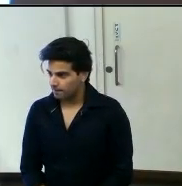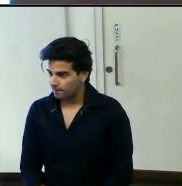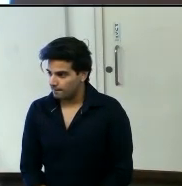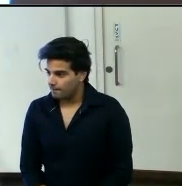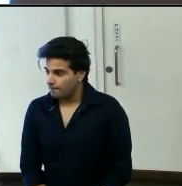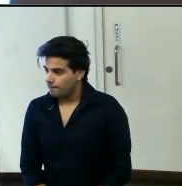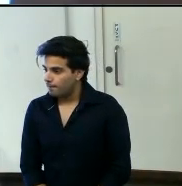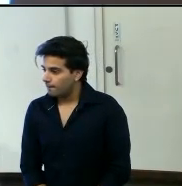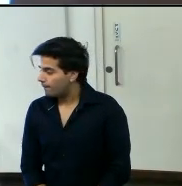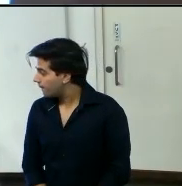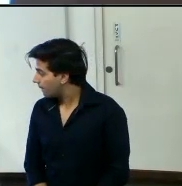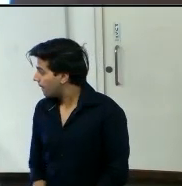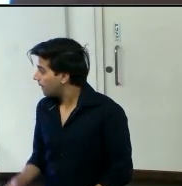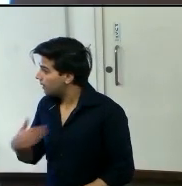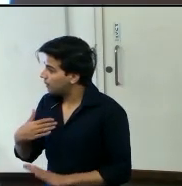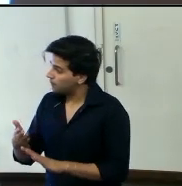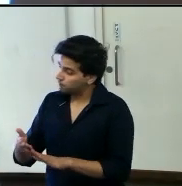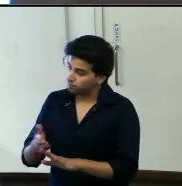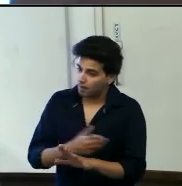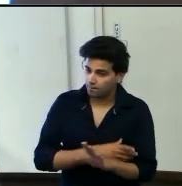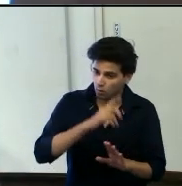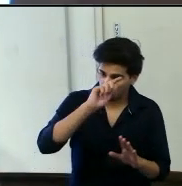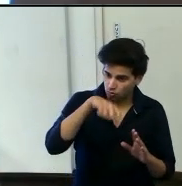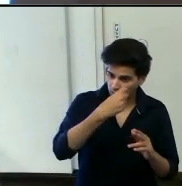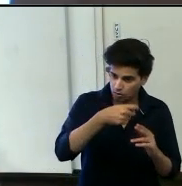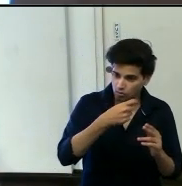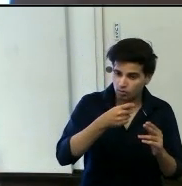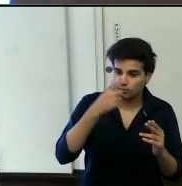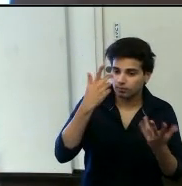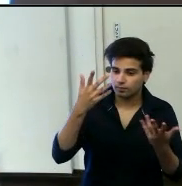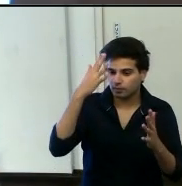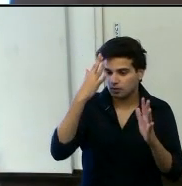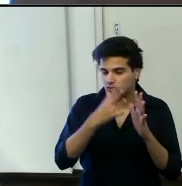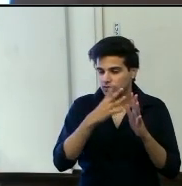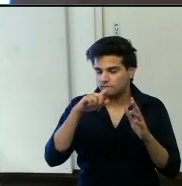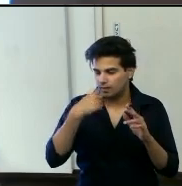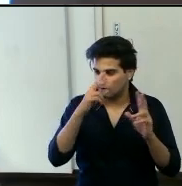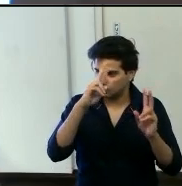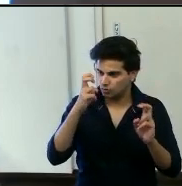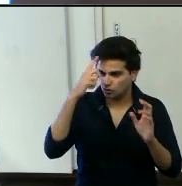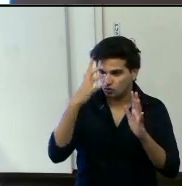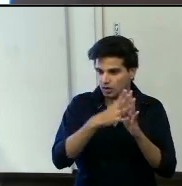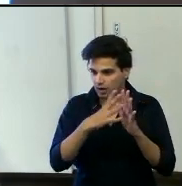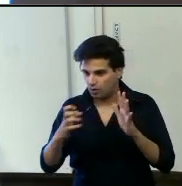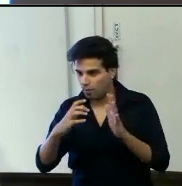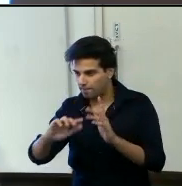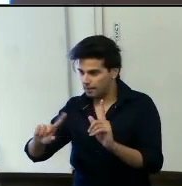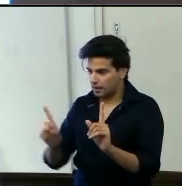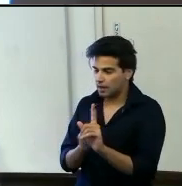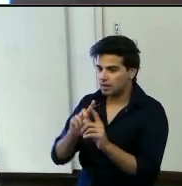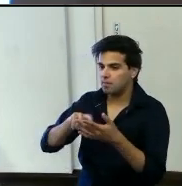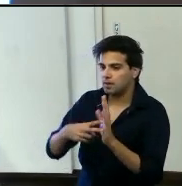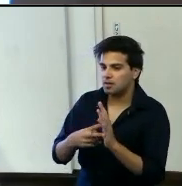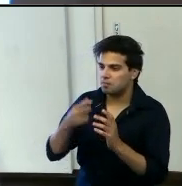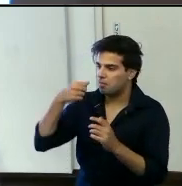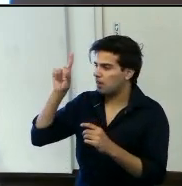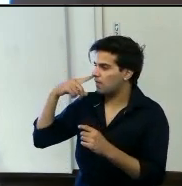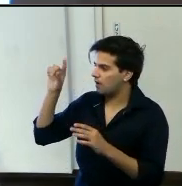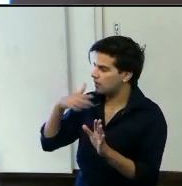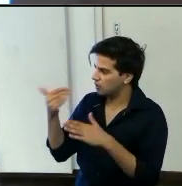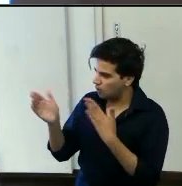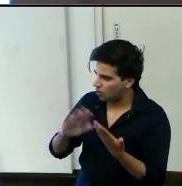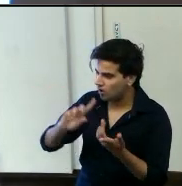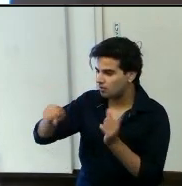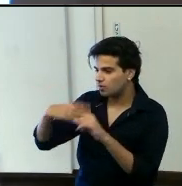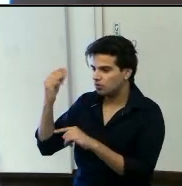Thank you. And the title of my earlier show was called Shadows Left Behind. That show was about loss of parents and then their